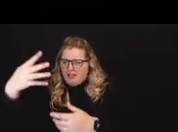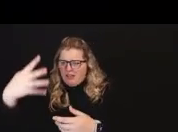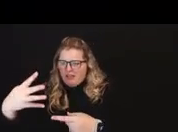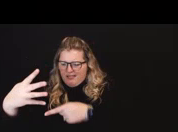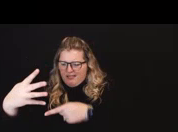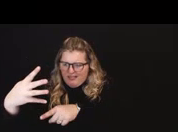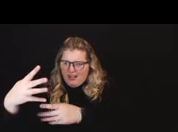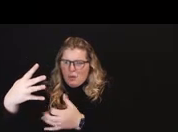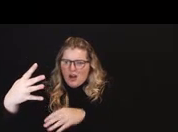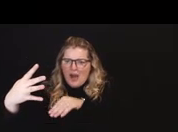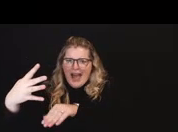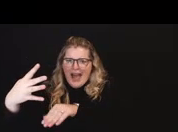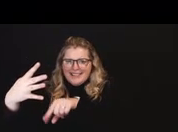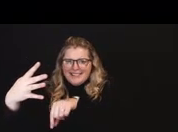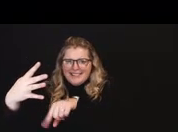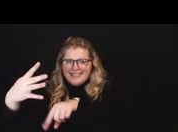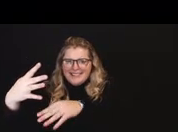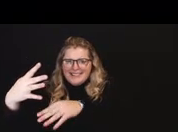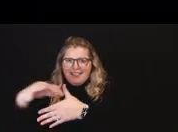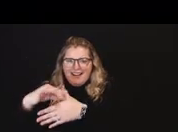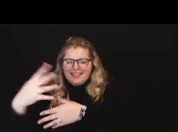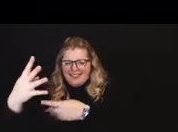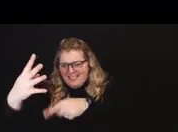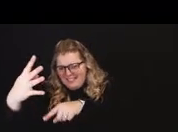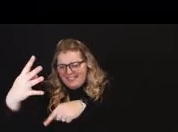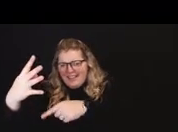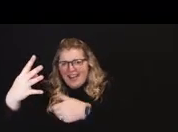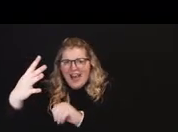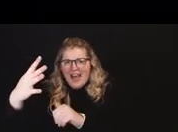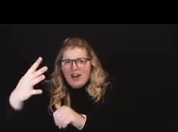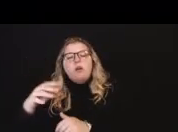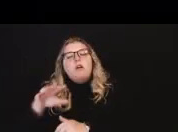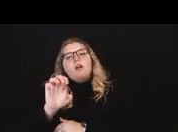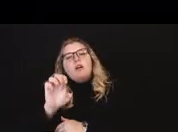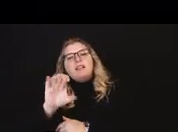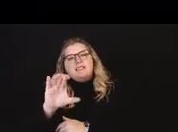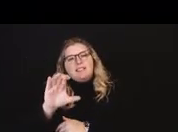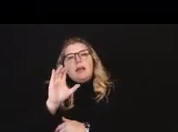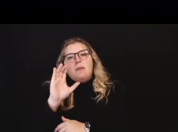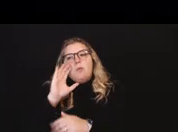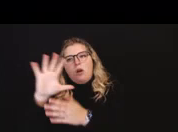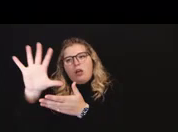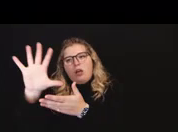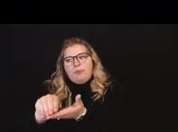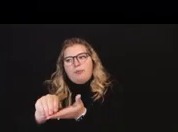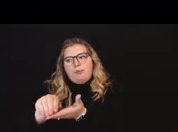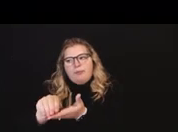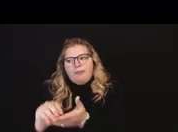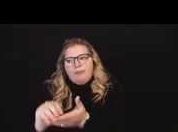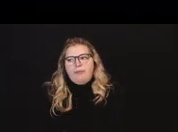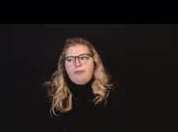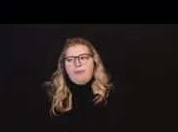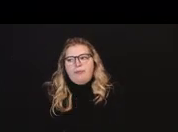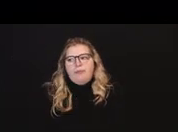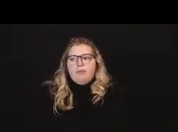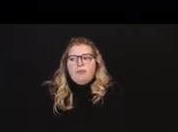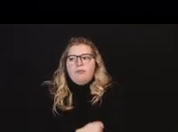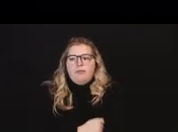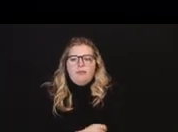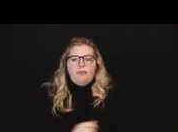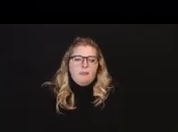to it? You know, if you want to try to get to the stuff under, escape should dismiss that so that you can keep your pointer where it is and have the